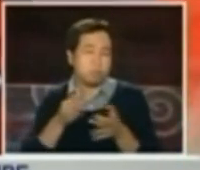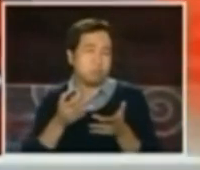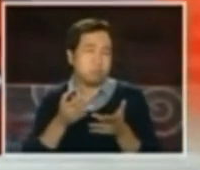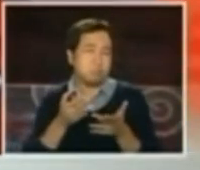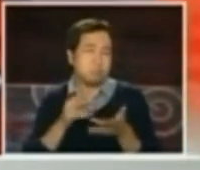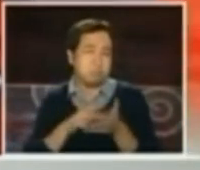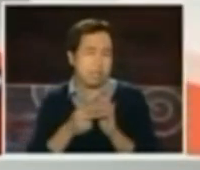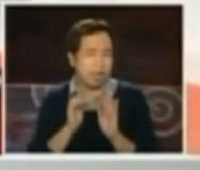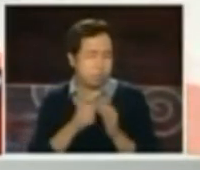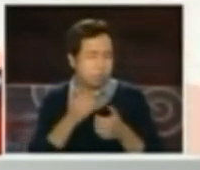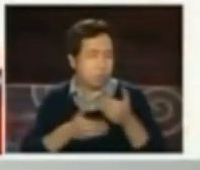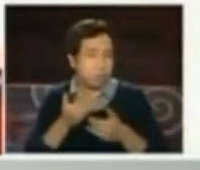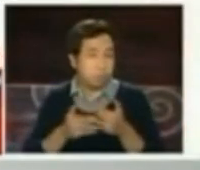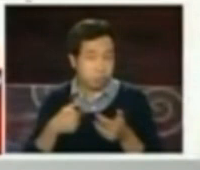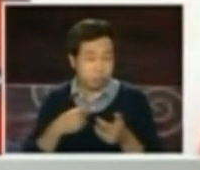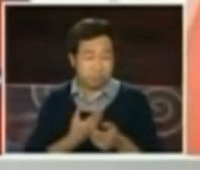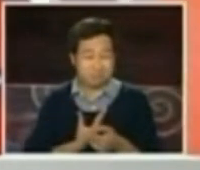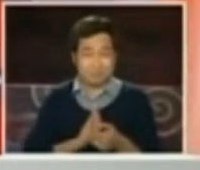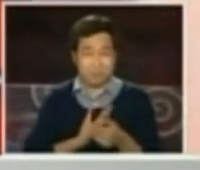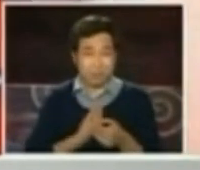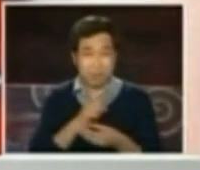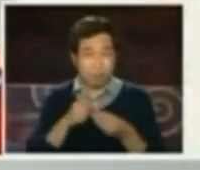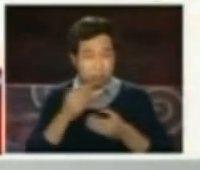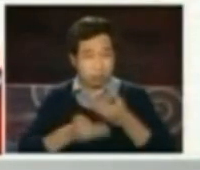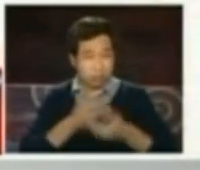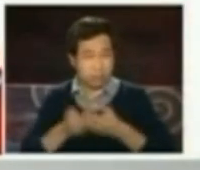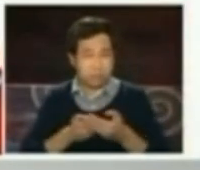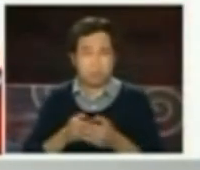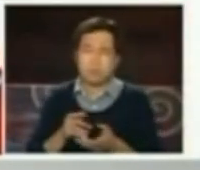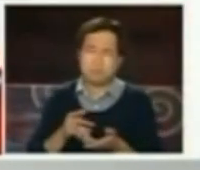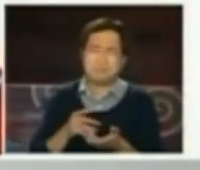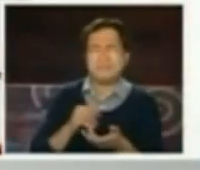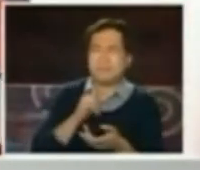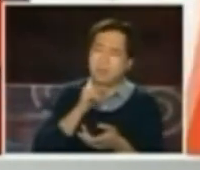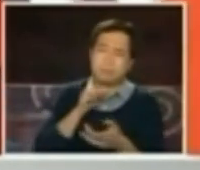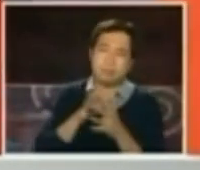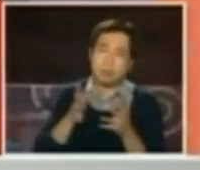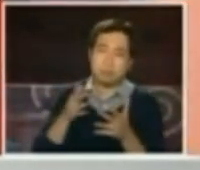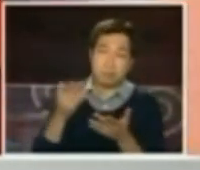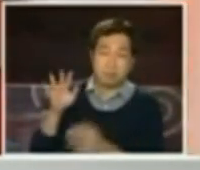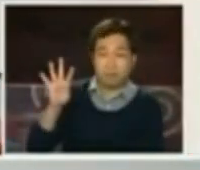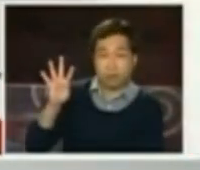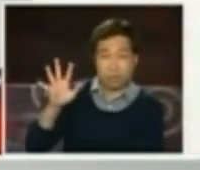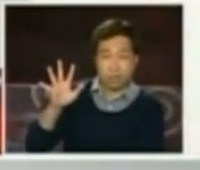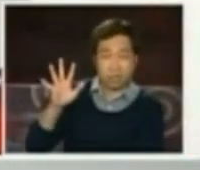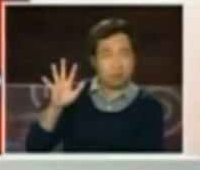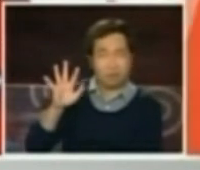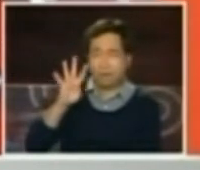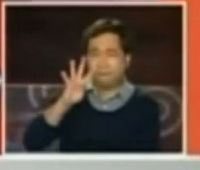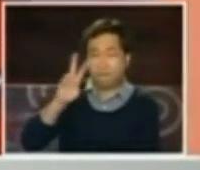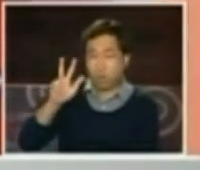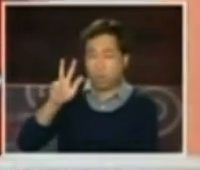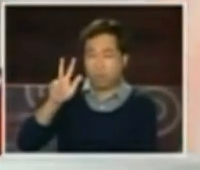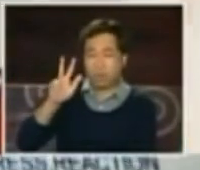appreciated the proceedings. Were you even nervous about the whole thing? Not really. We had, 43 or 44 days of the impeachment. Now, what